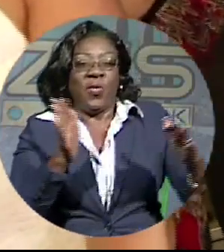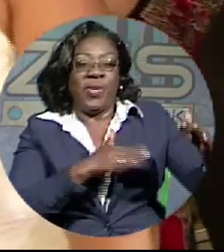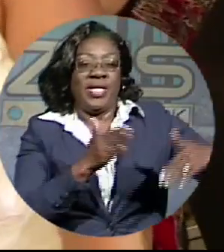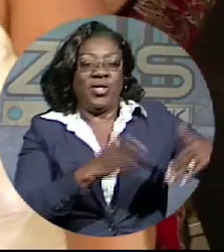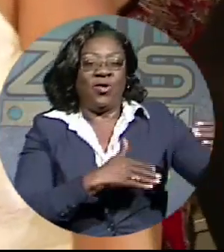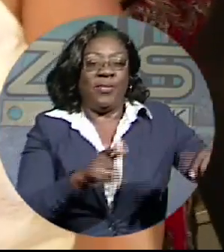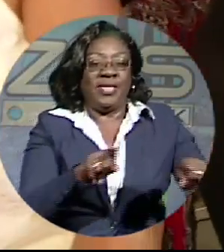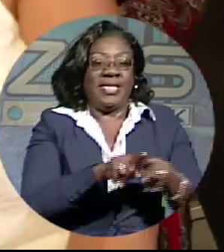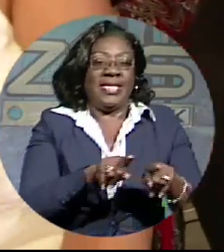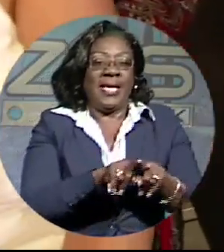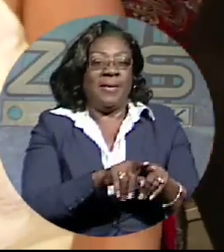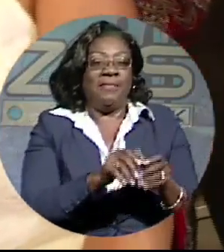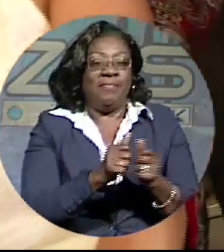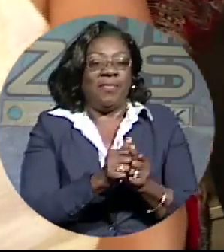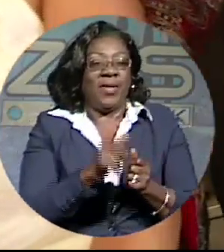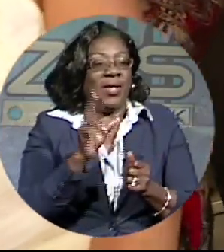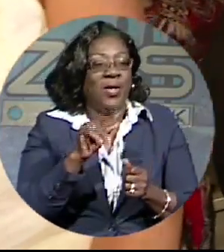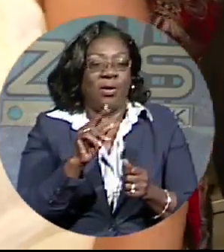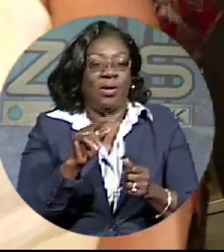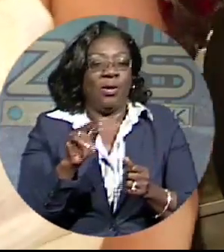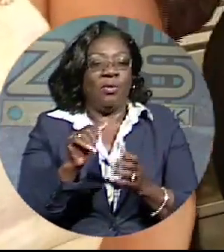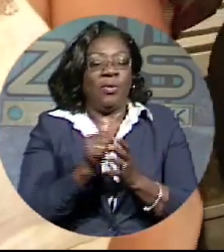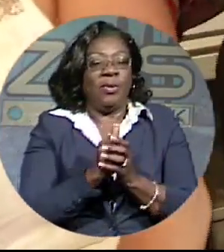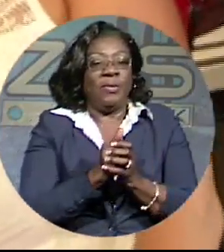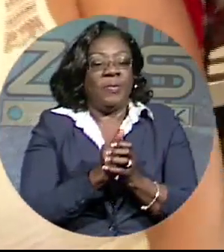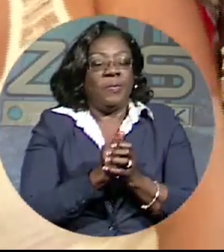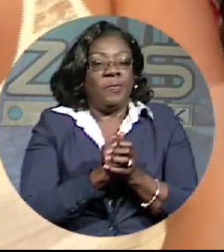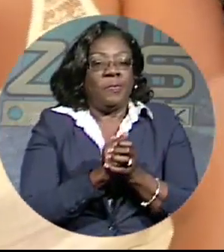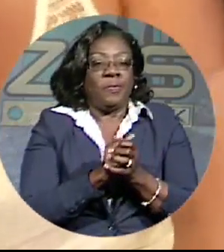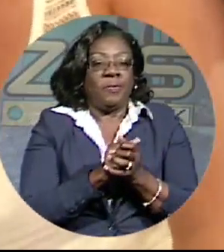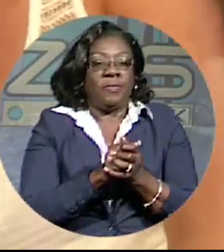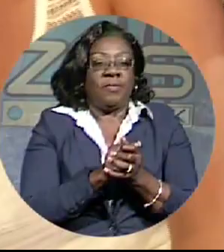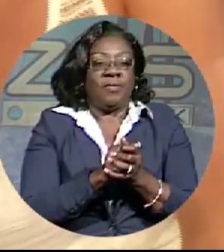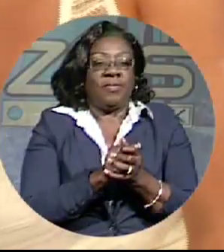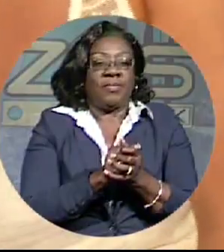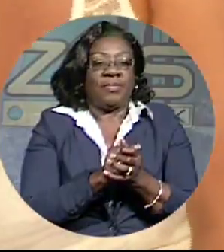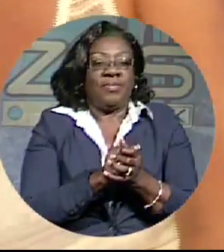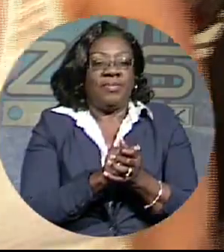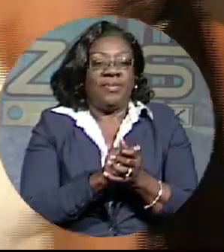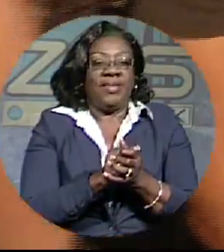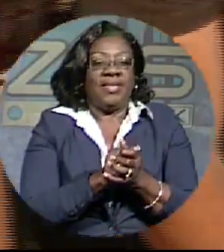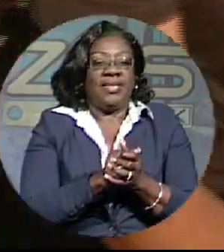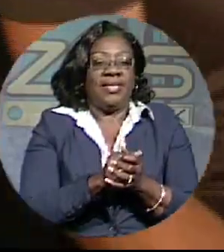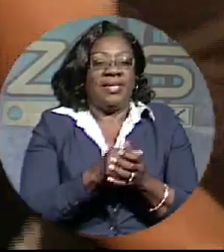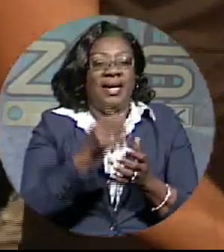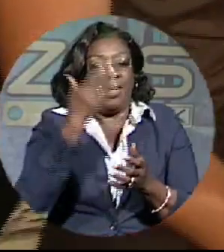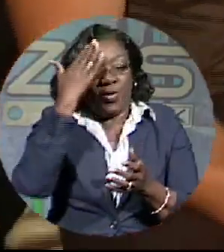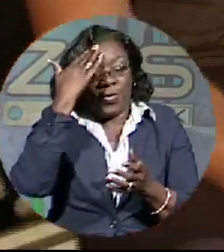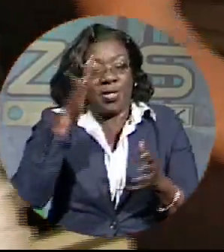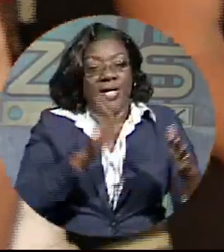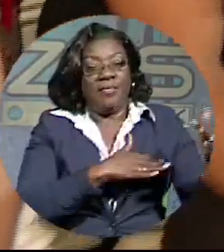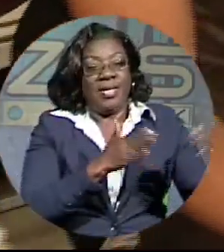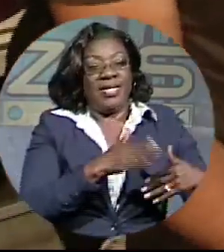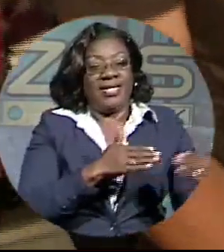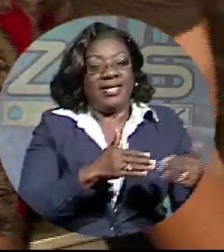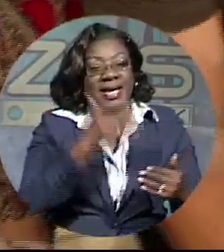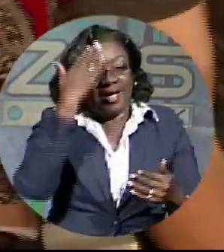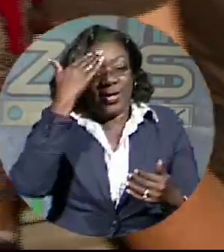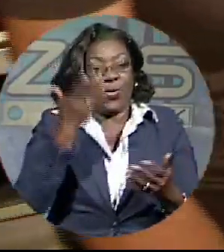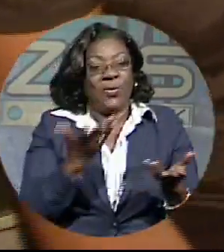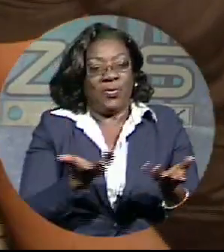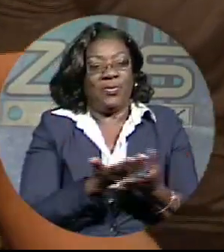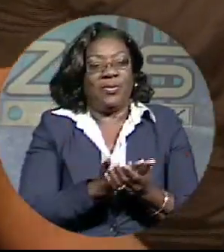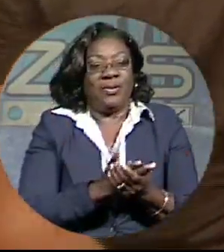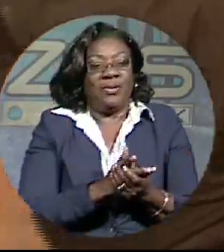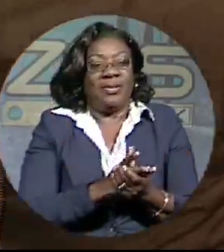this? No, probably not, no. Yeah, but you have the muscles. Yes, of course. No, of I can't do that. Yeah. I know you could do it. Yes, I know as well. I know as